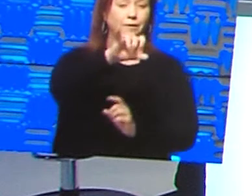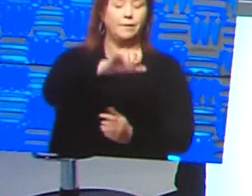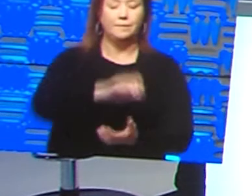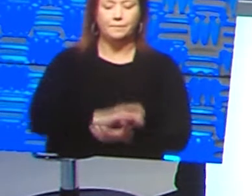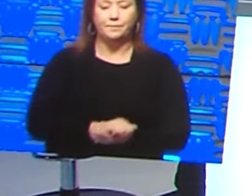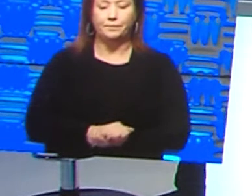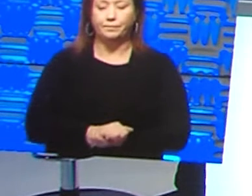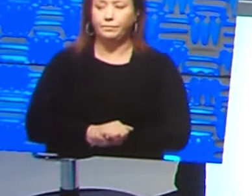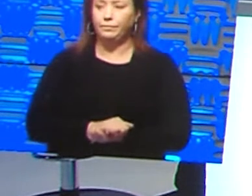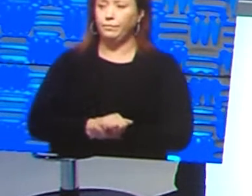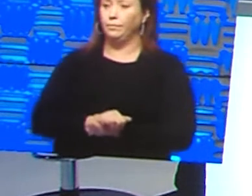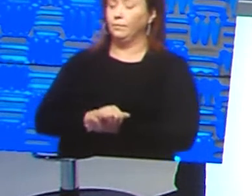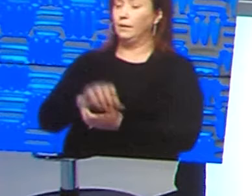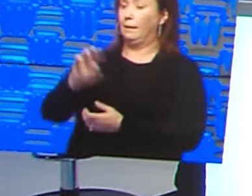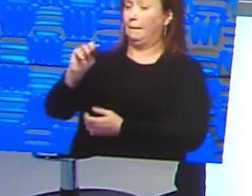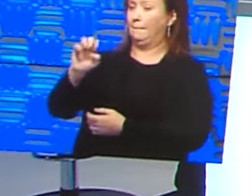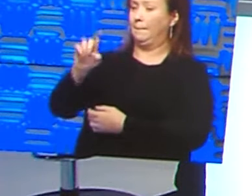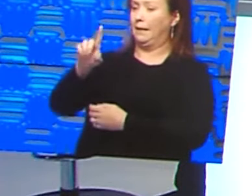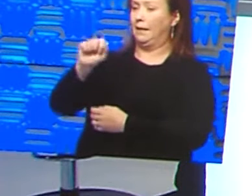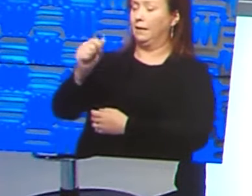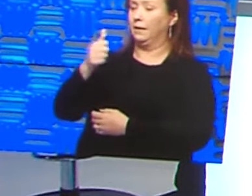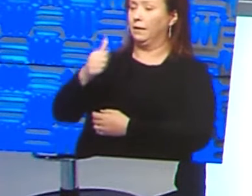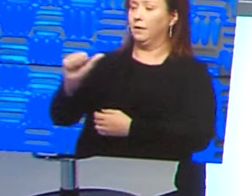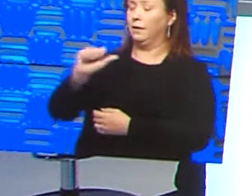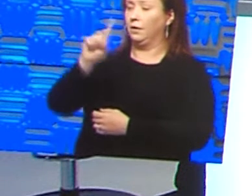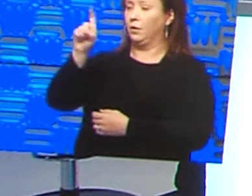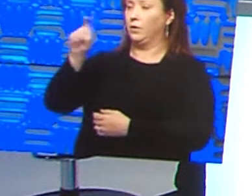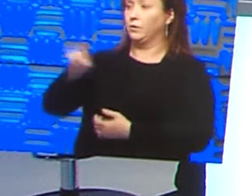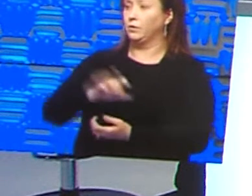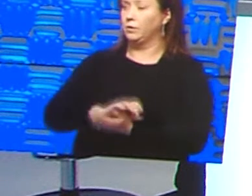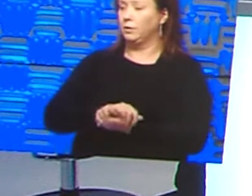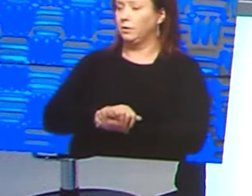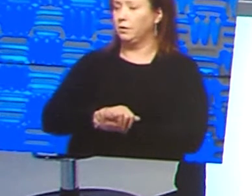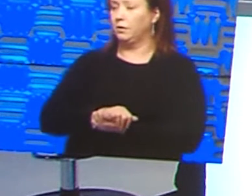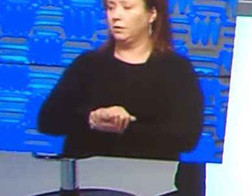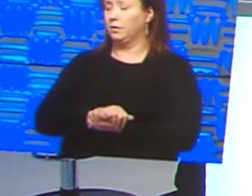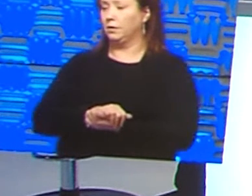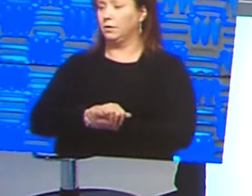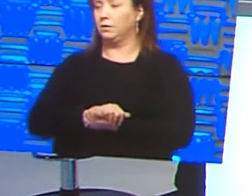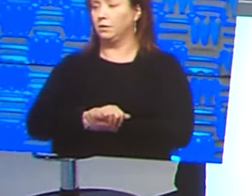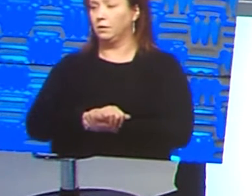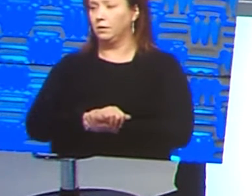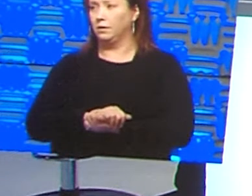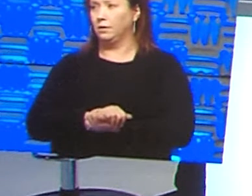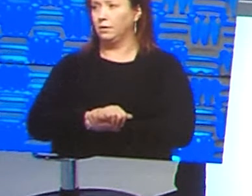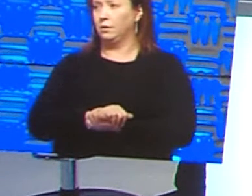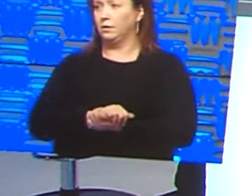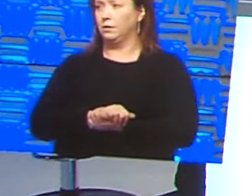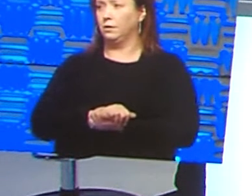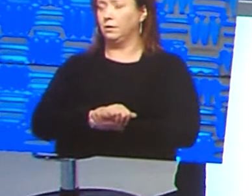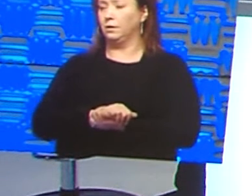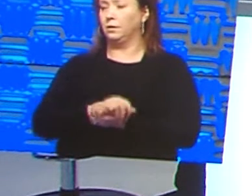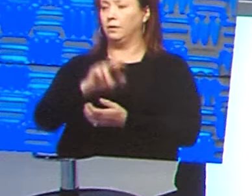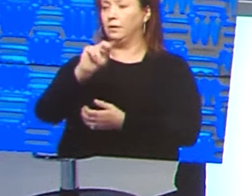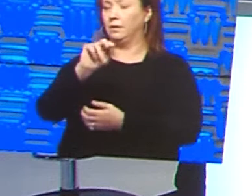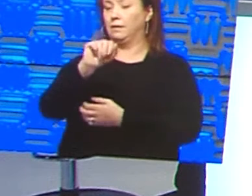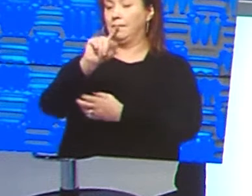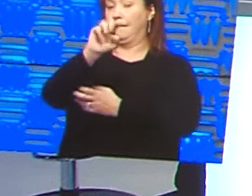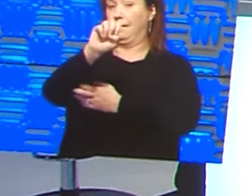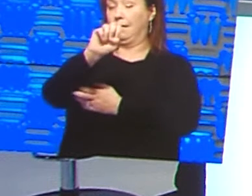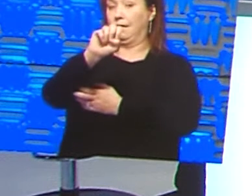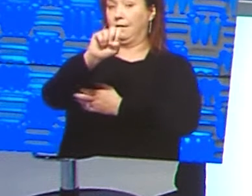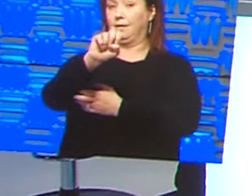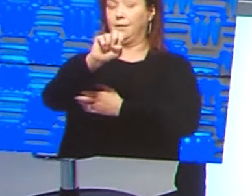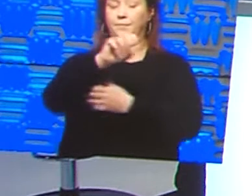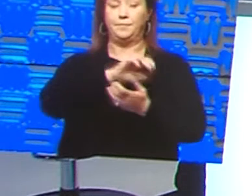know, I think that we had the advantage of being on the back end of the wave of this virus, so we could see that